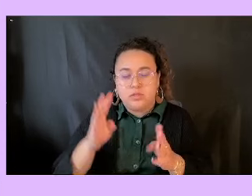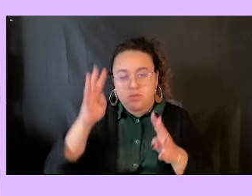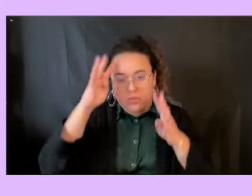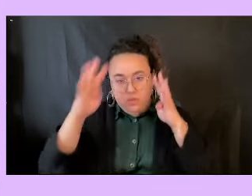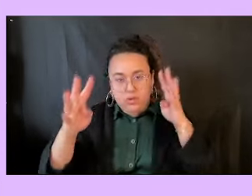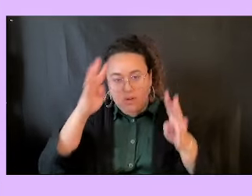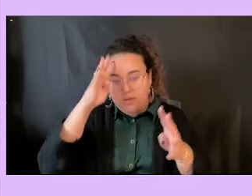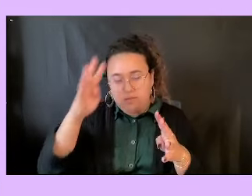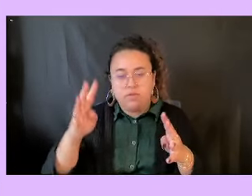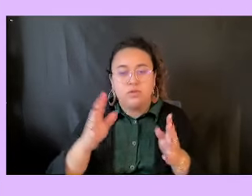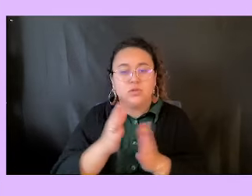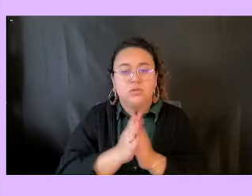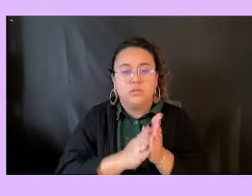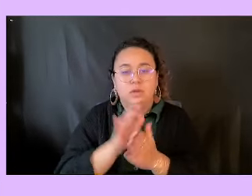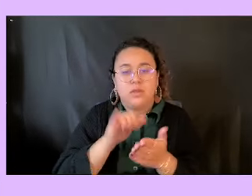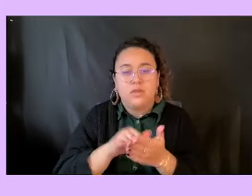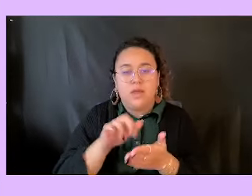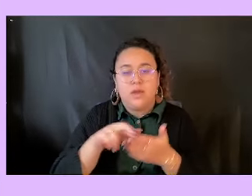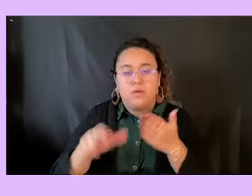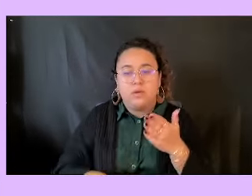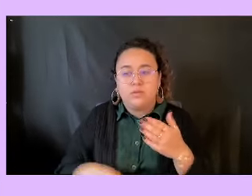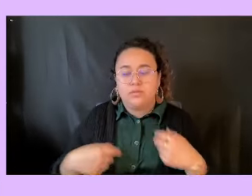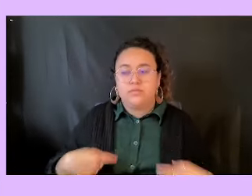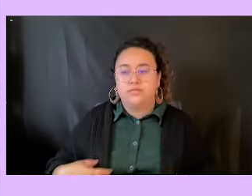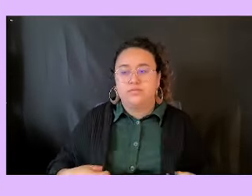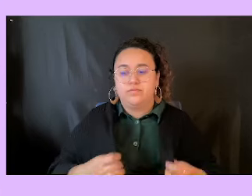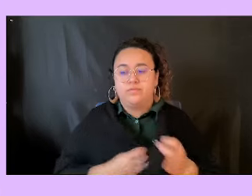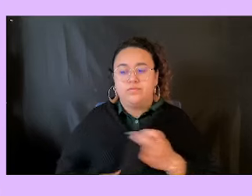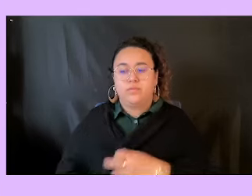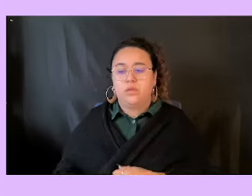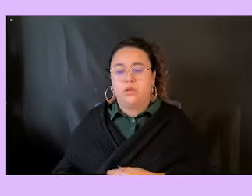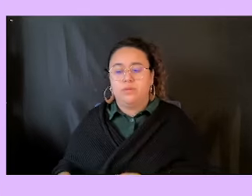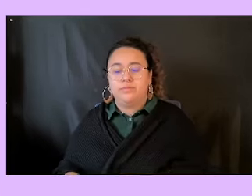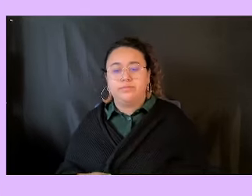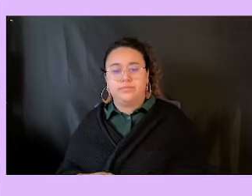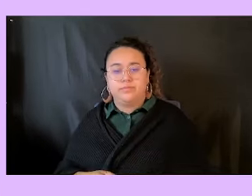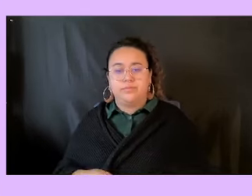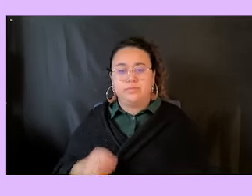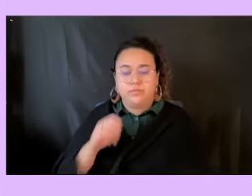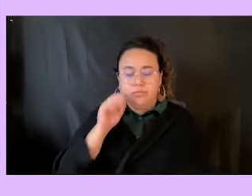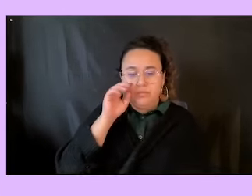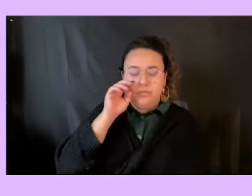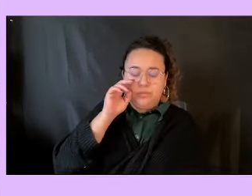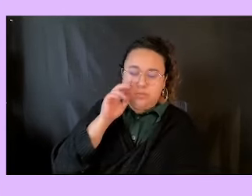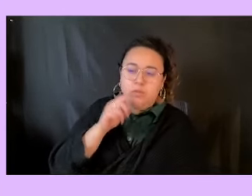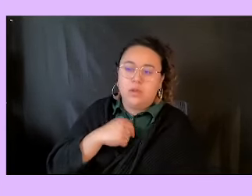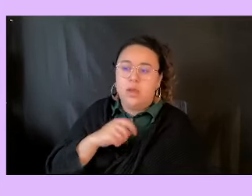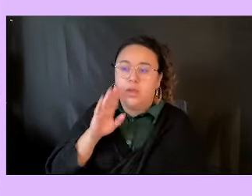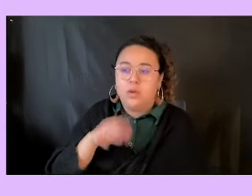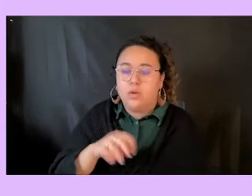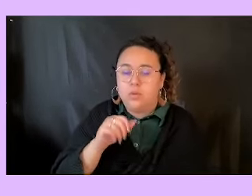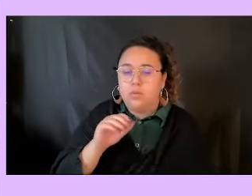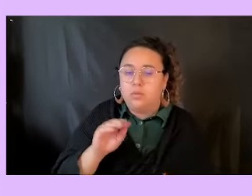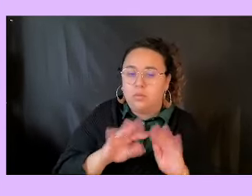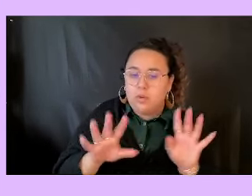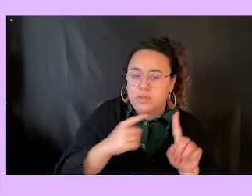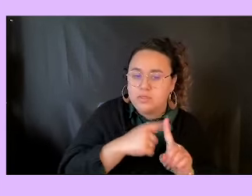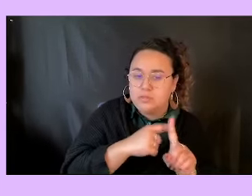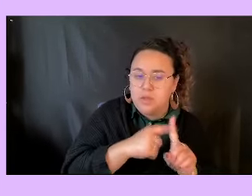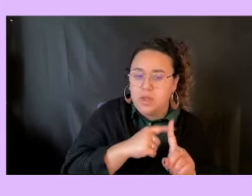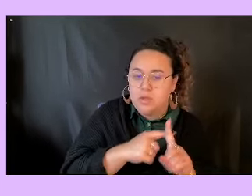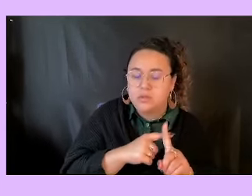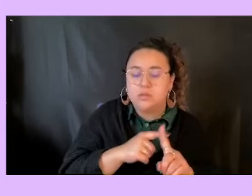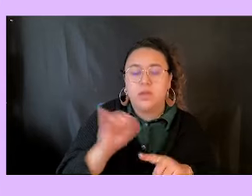versus it being the other way around. And I have found that beautifully, not only a bright spot, but just such a North Star about